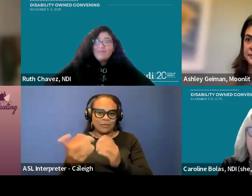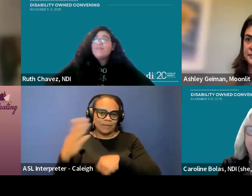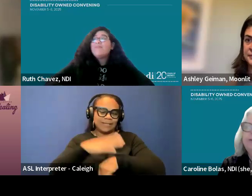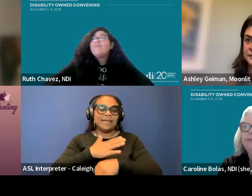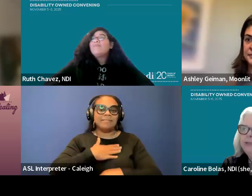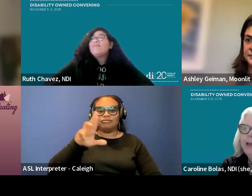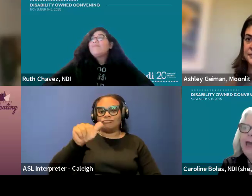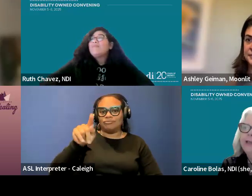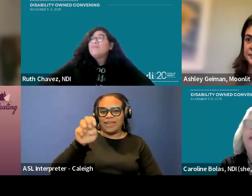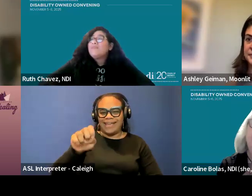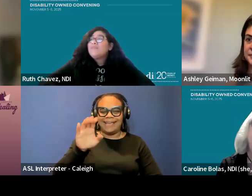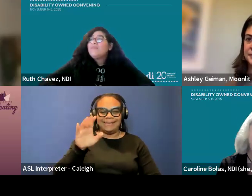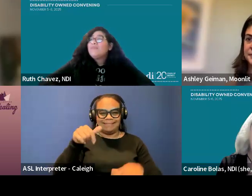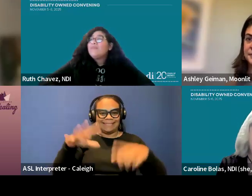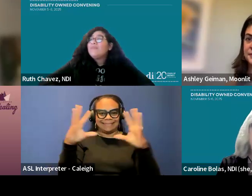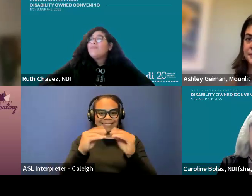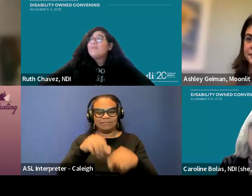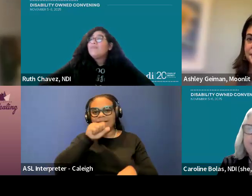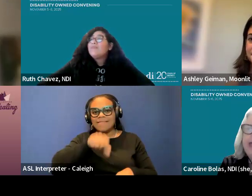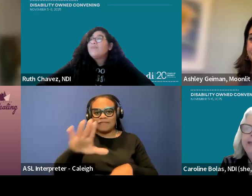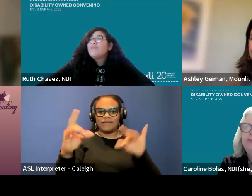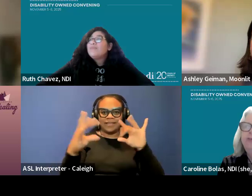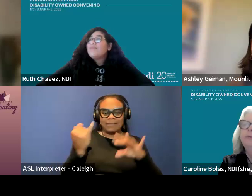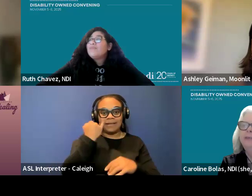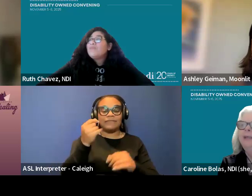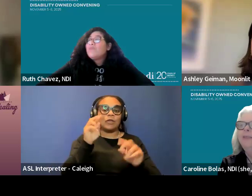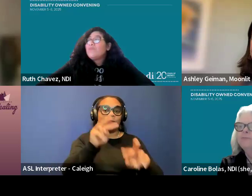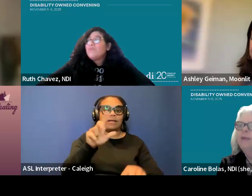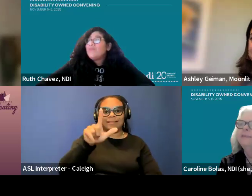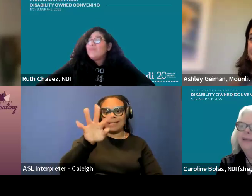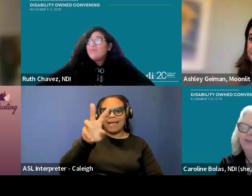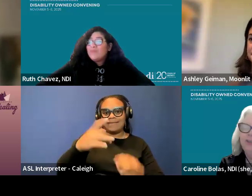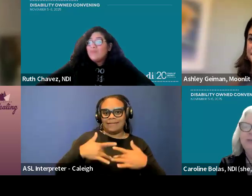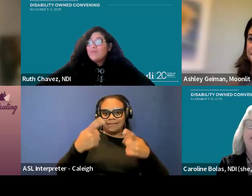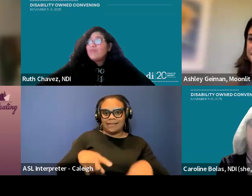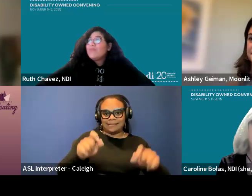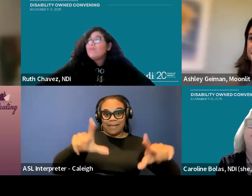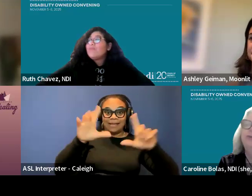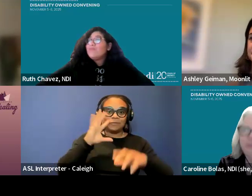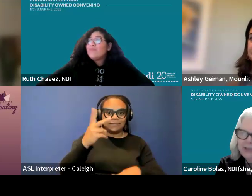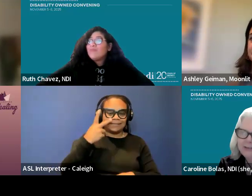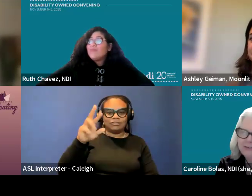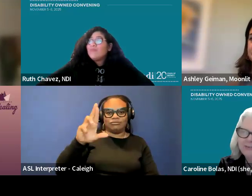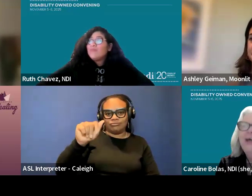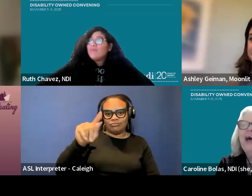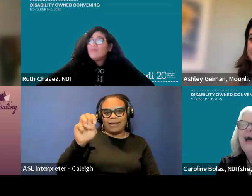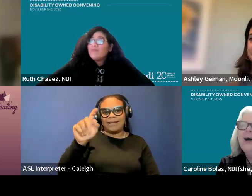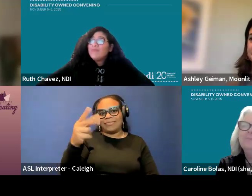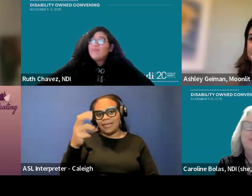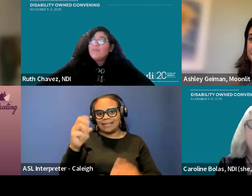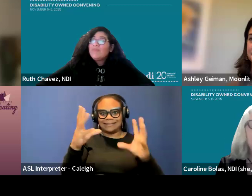this session. We love your feedback. If you go to the live events page, you will see that rate the session. It will take you 2